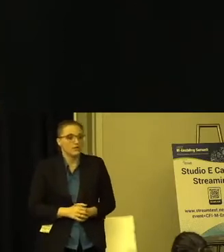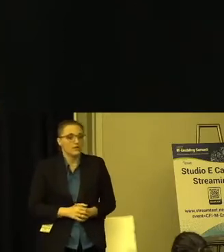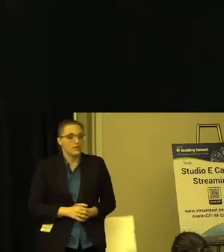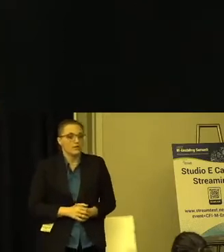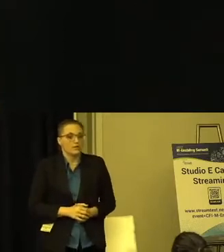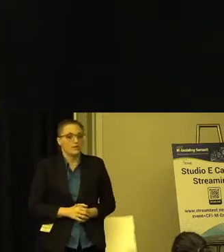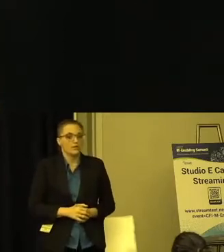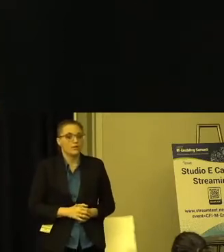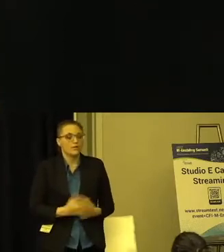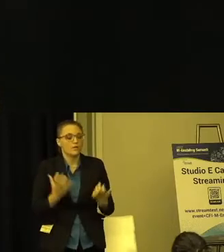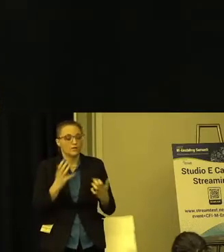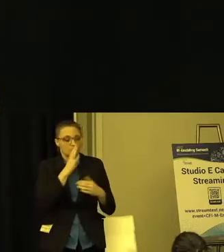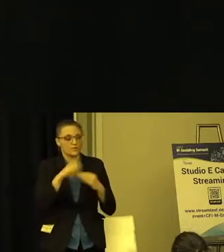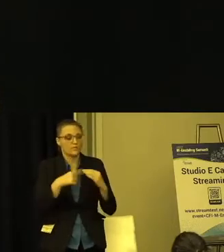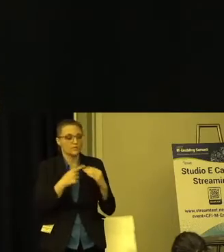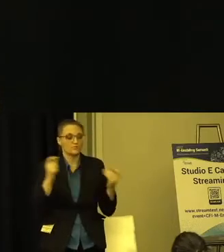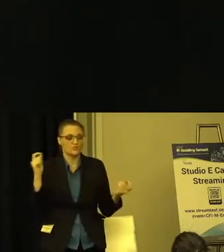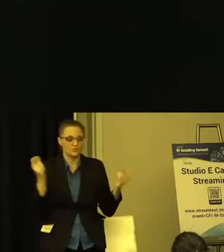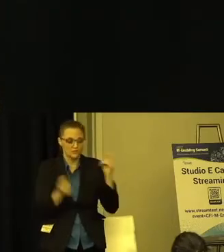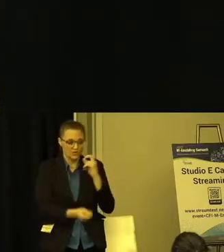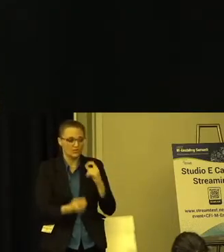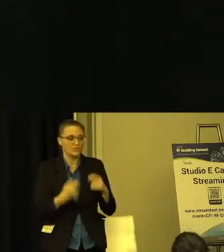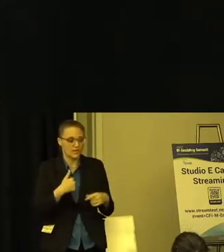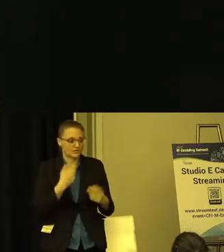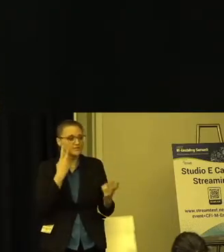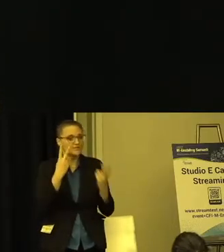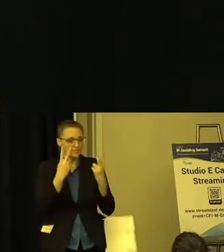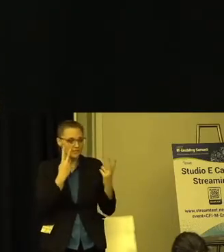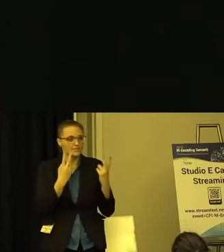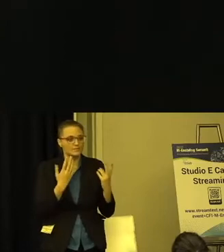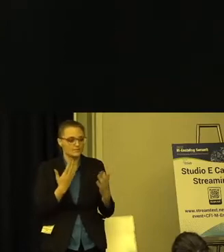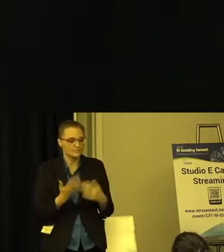I also want to talk about some changes that I've been seeing.